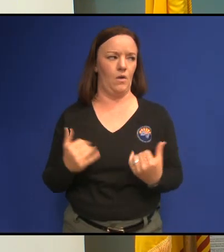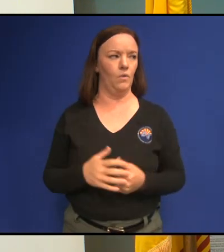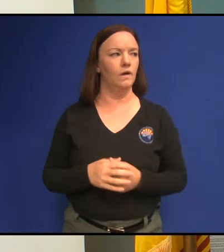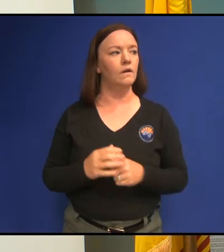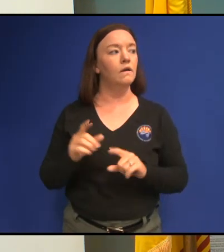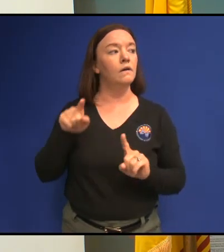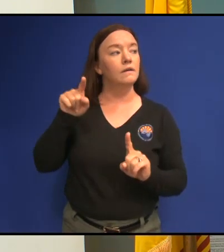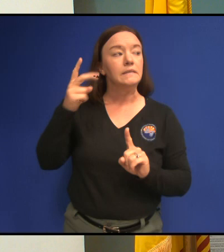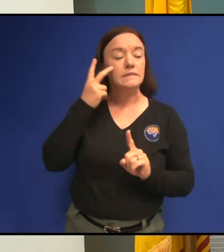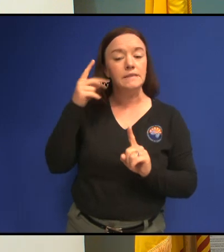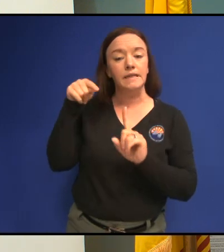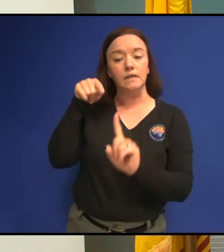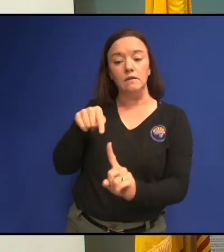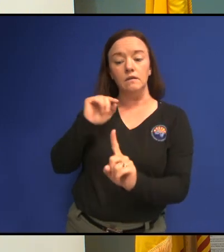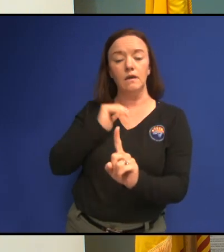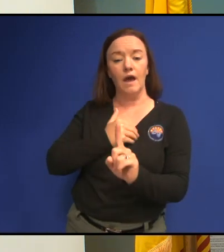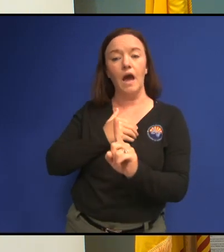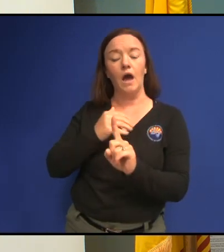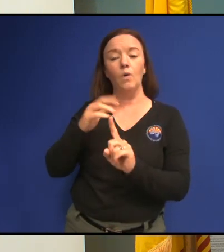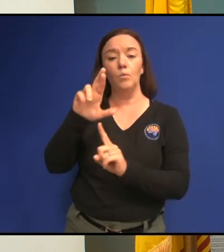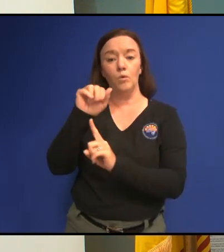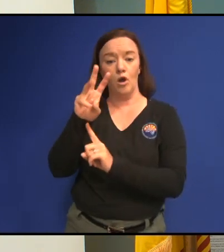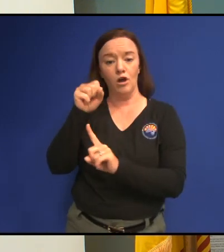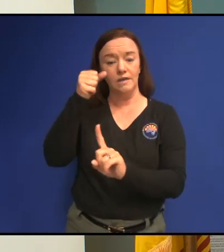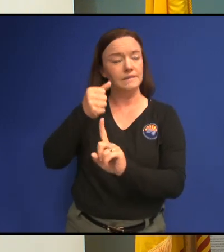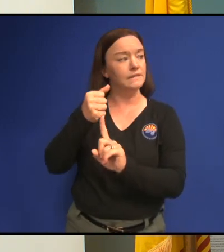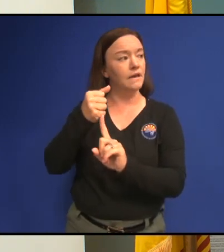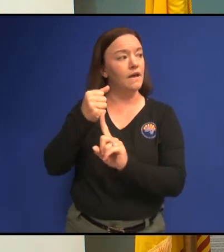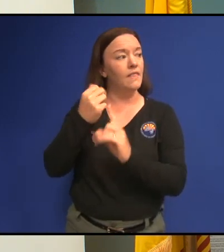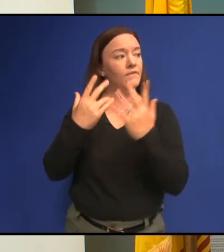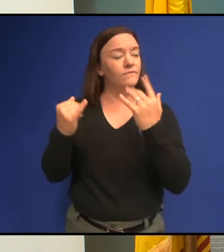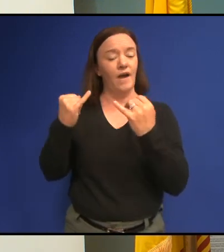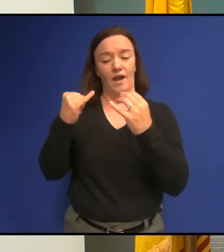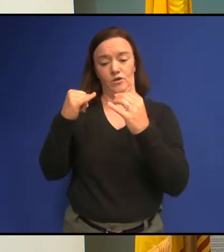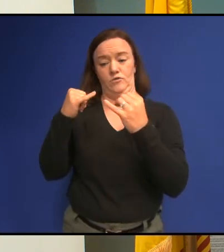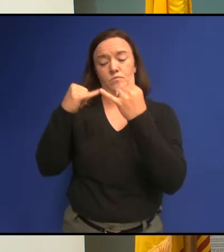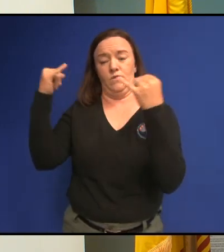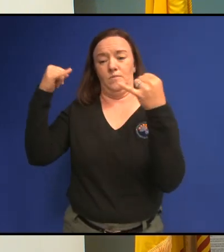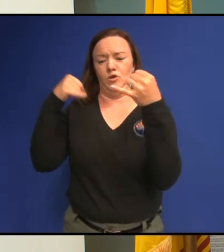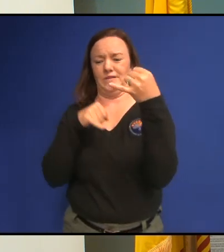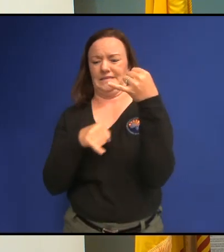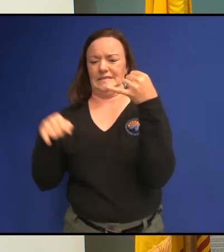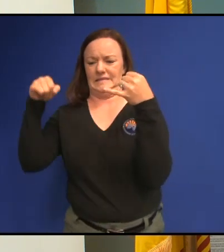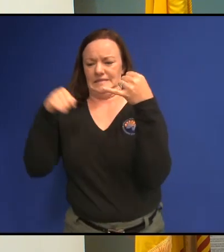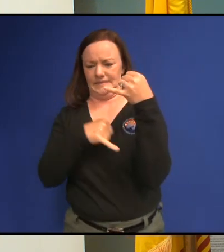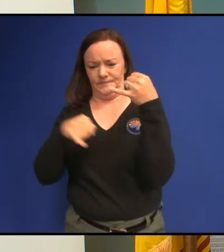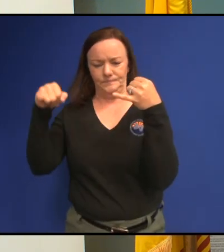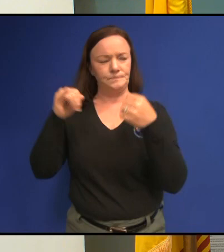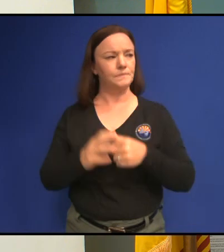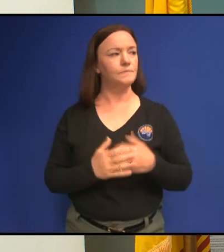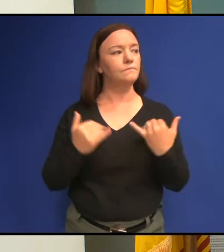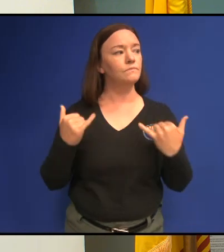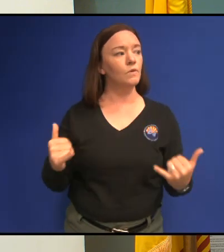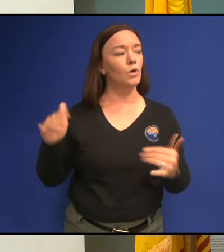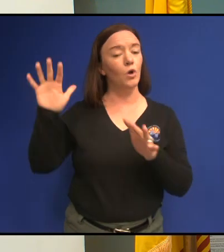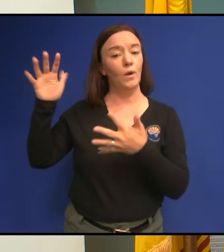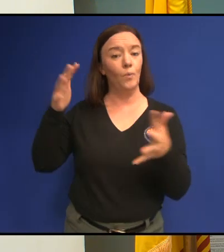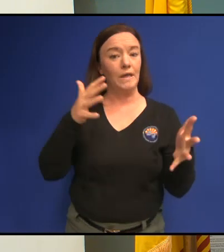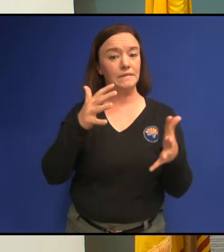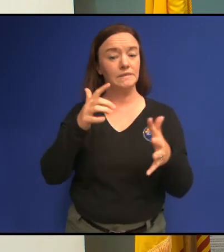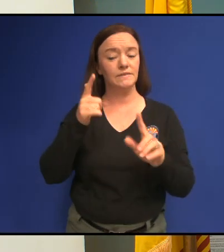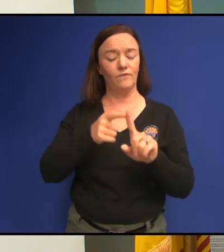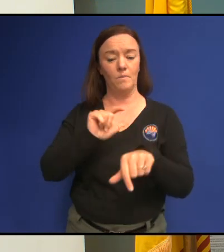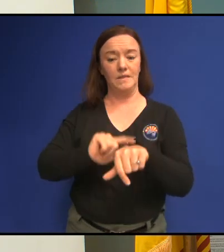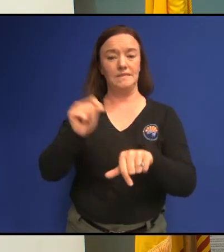station is located. The fire perimeter is just below that. So here's the current winds as of 10:20